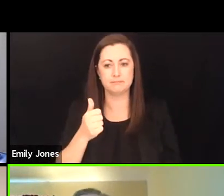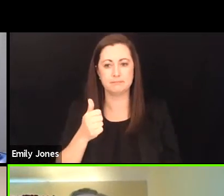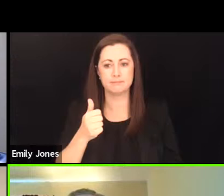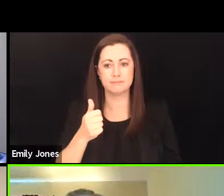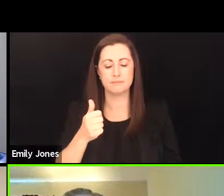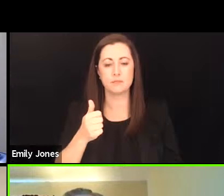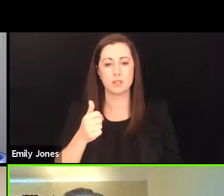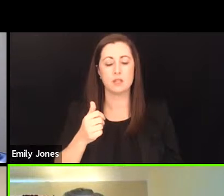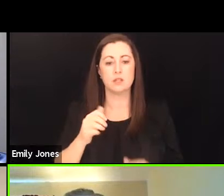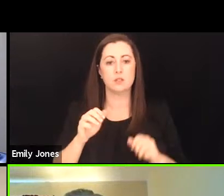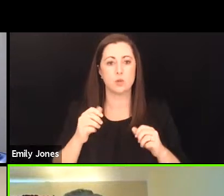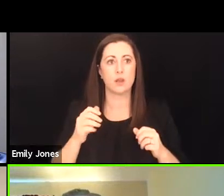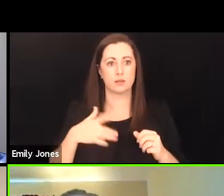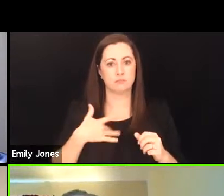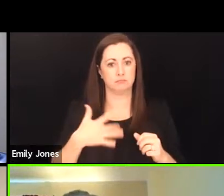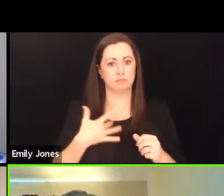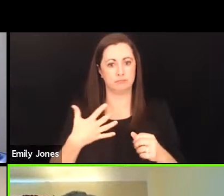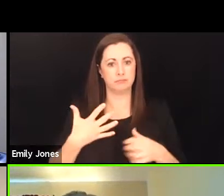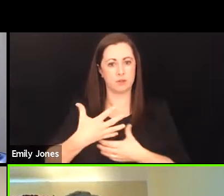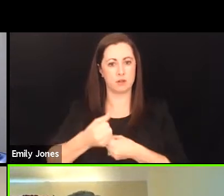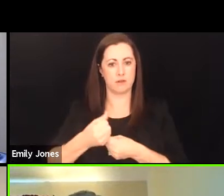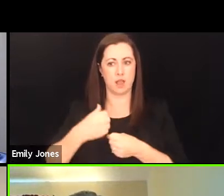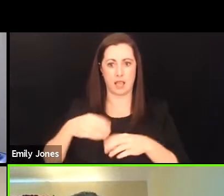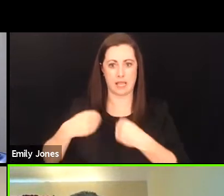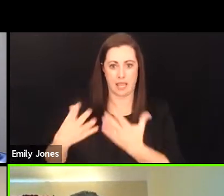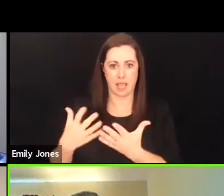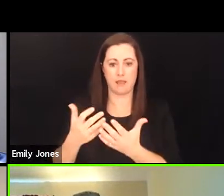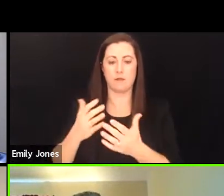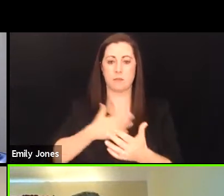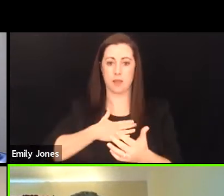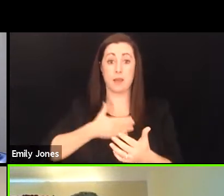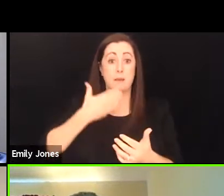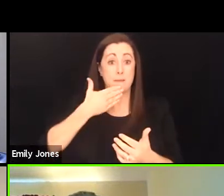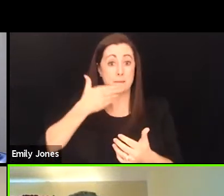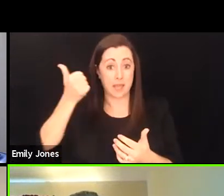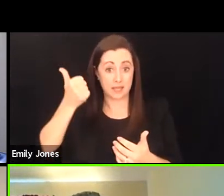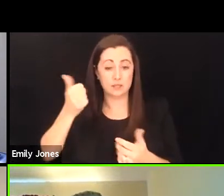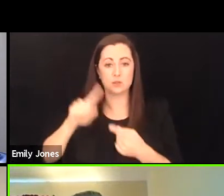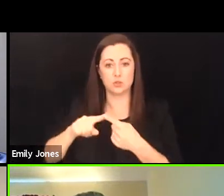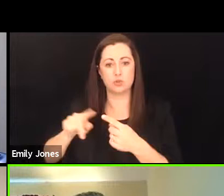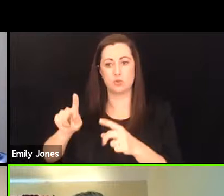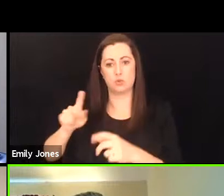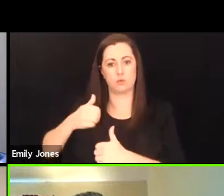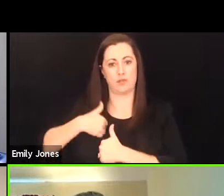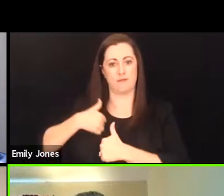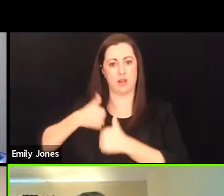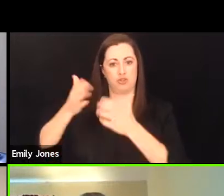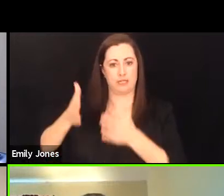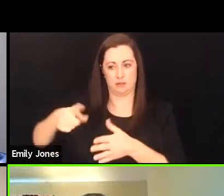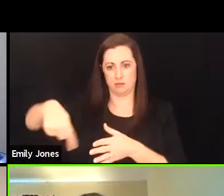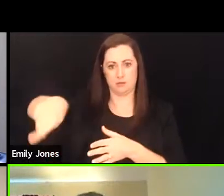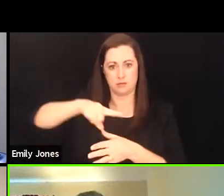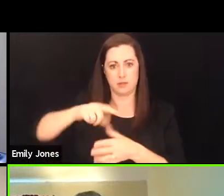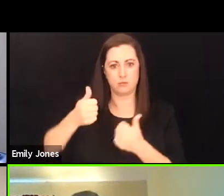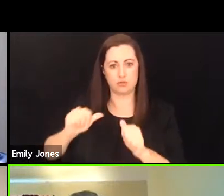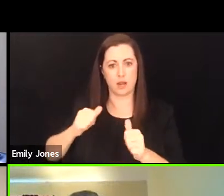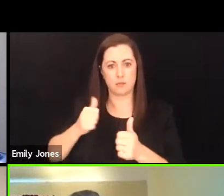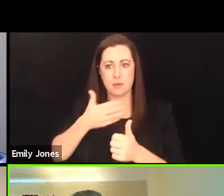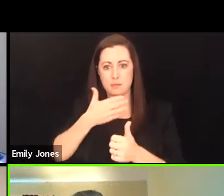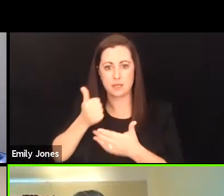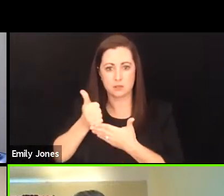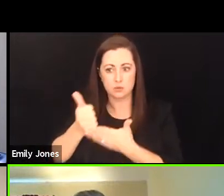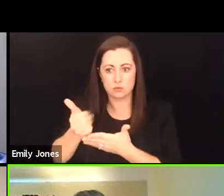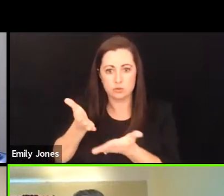having that peace of mind, knowing that I gave everything that I possibly could for the veteran and for the people that I'm trying my hardest to assist, that they're going to end